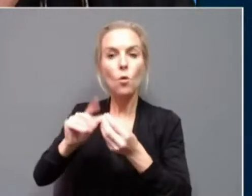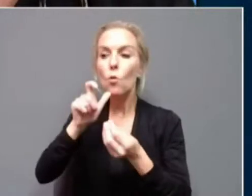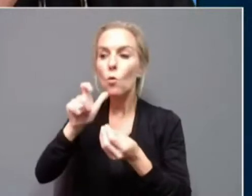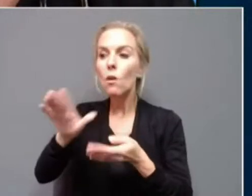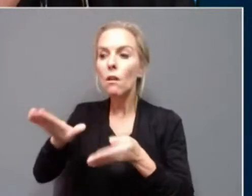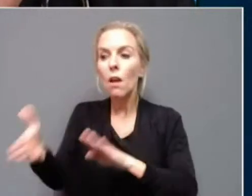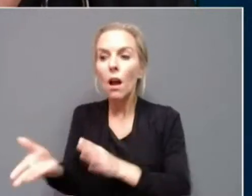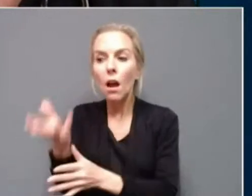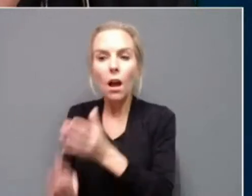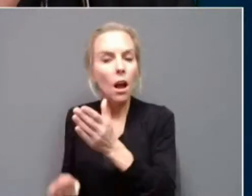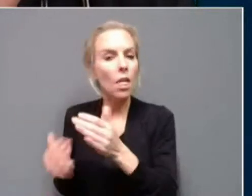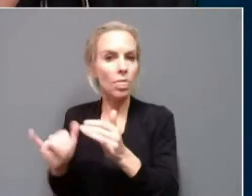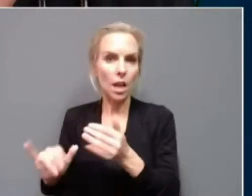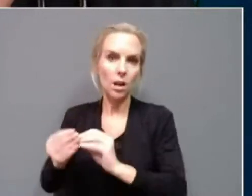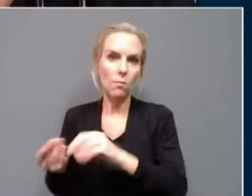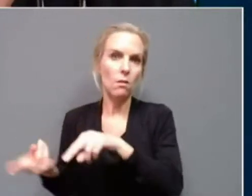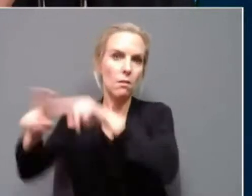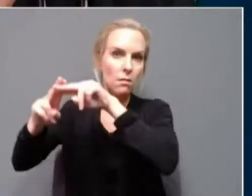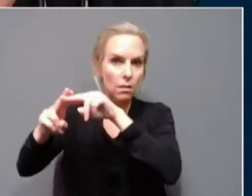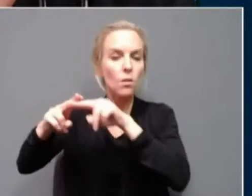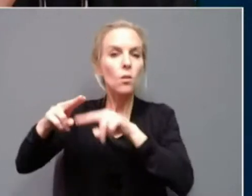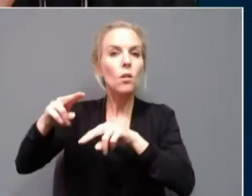are, of a younger age.